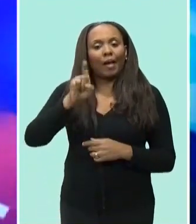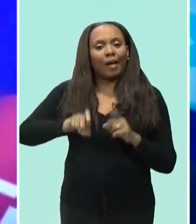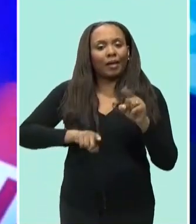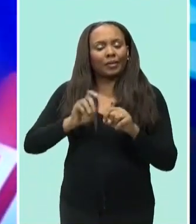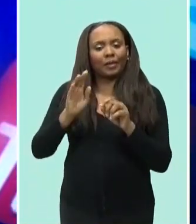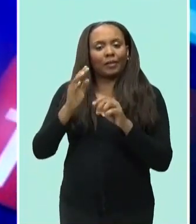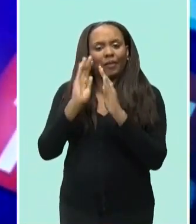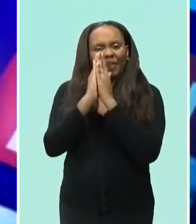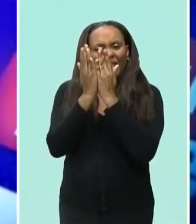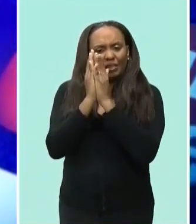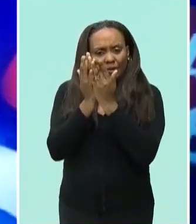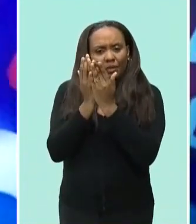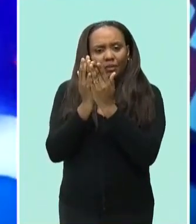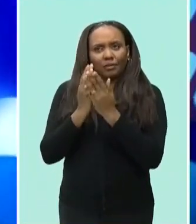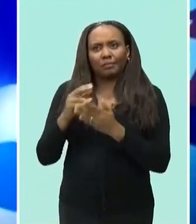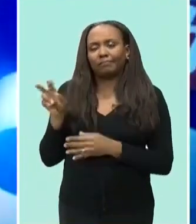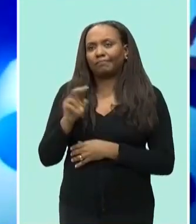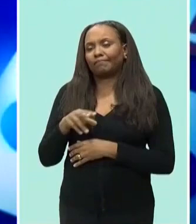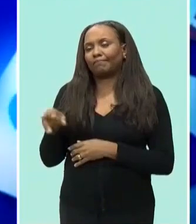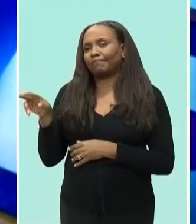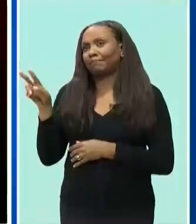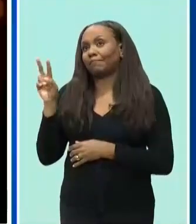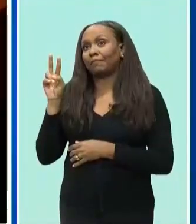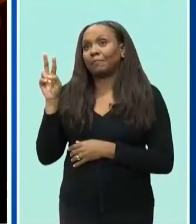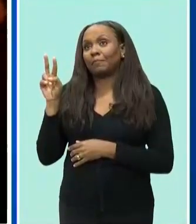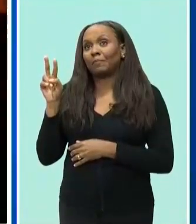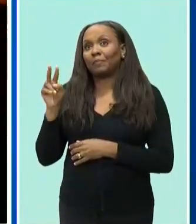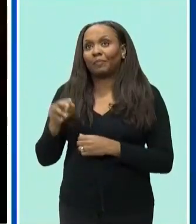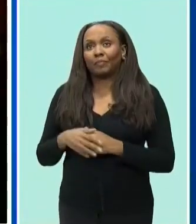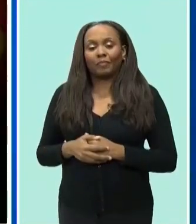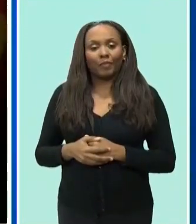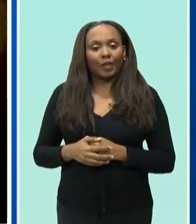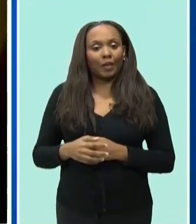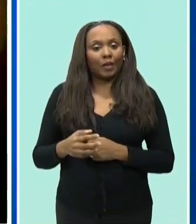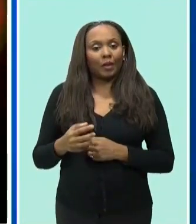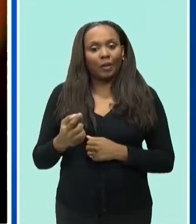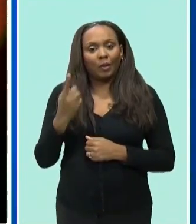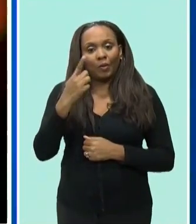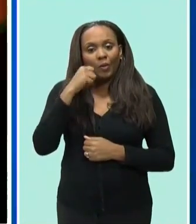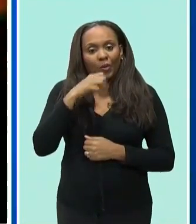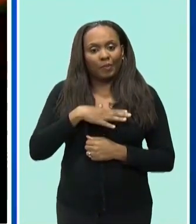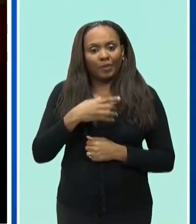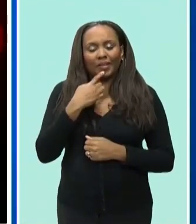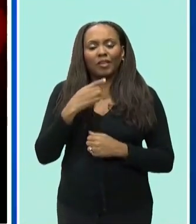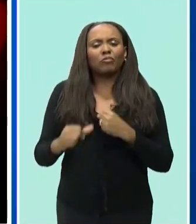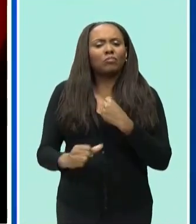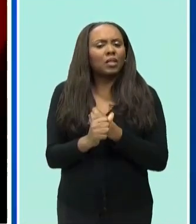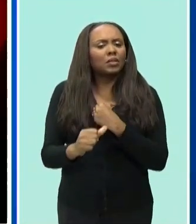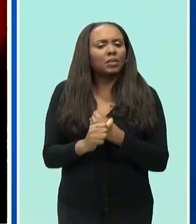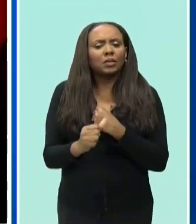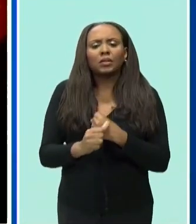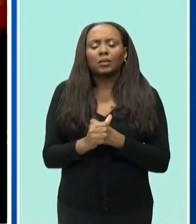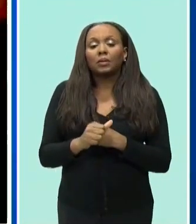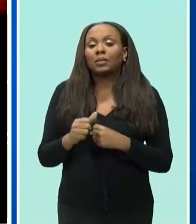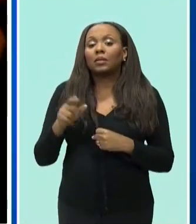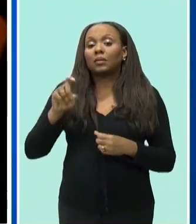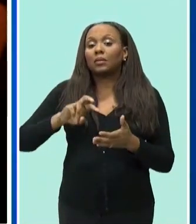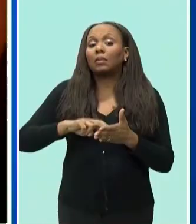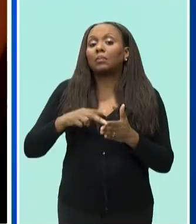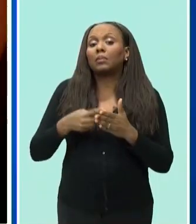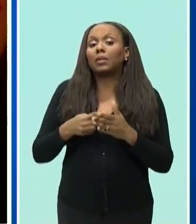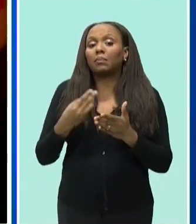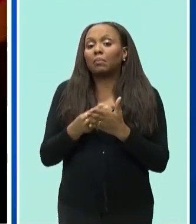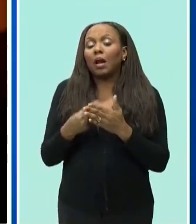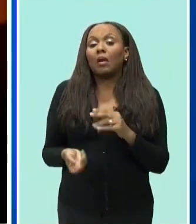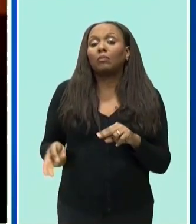been weighing in on some reasons why. So here's what they had to say. Von Yvonne thinks the risks that come with the job should mean a bigger salary